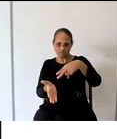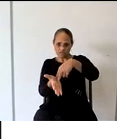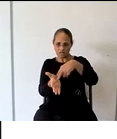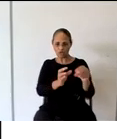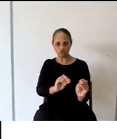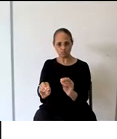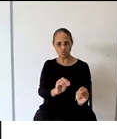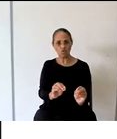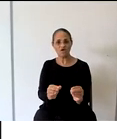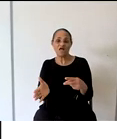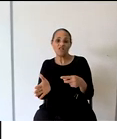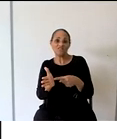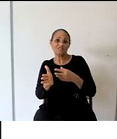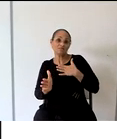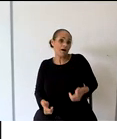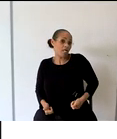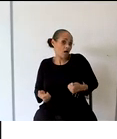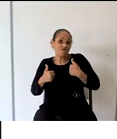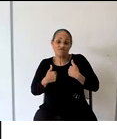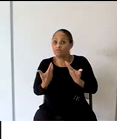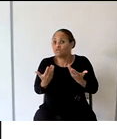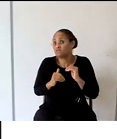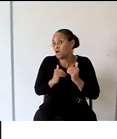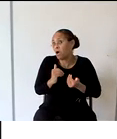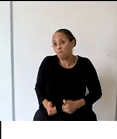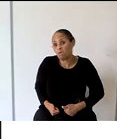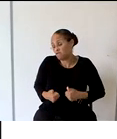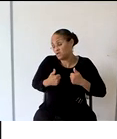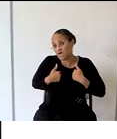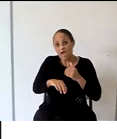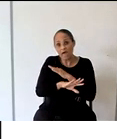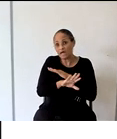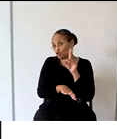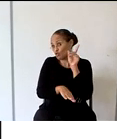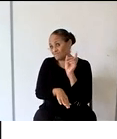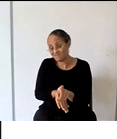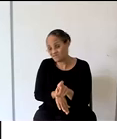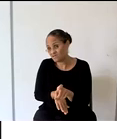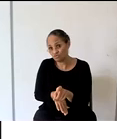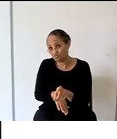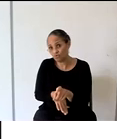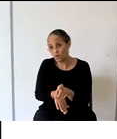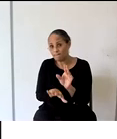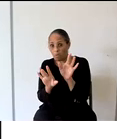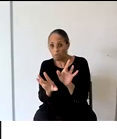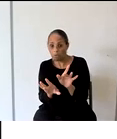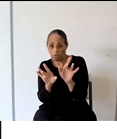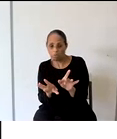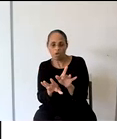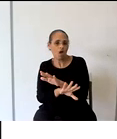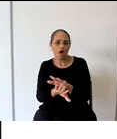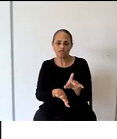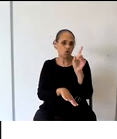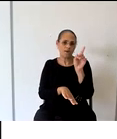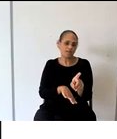And this is my life. This is the way that I'm living it. And I don't need to be pitied, and I don't need to